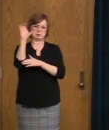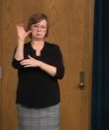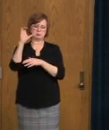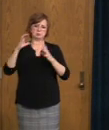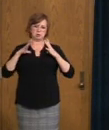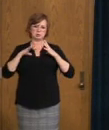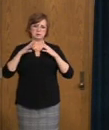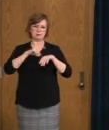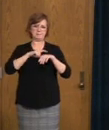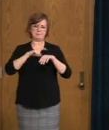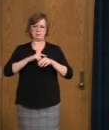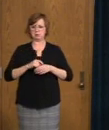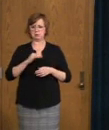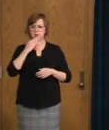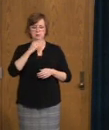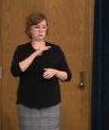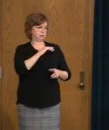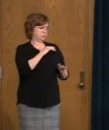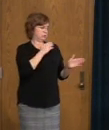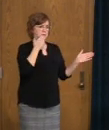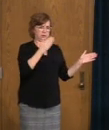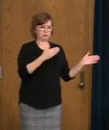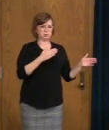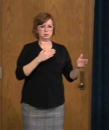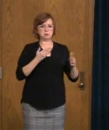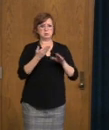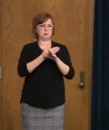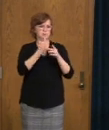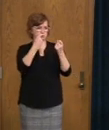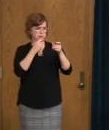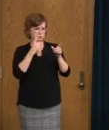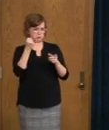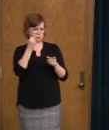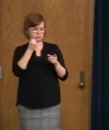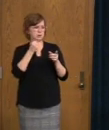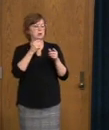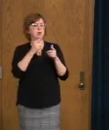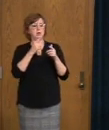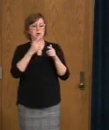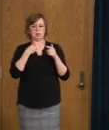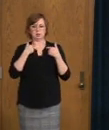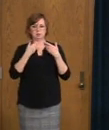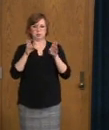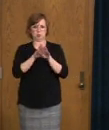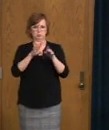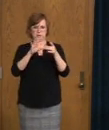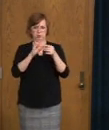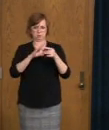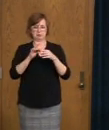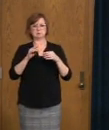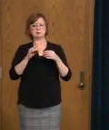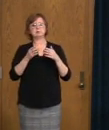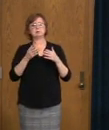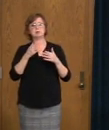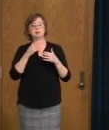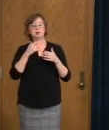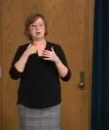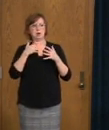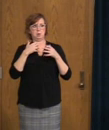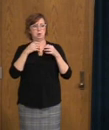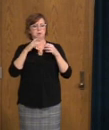Thank you. And I'll turn it back over to Scott. Thanks, Derek. And just before we go to question, I have some closing remarks, and I'd like to just emphasize some of the things